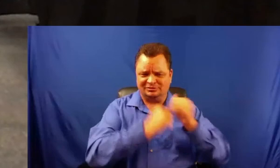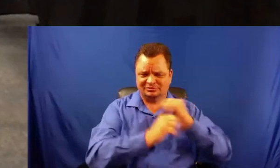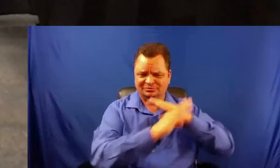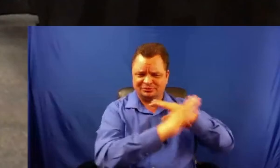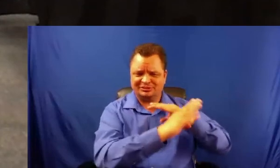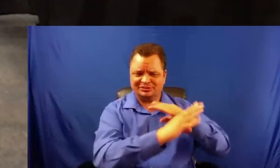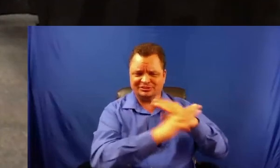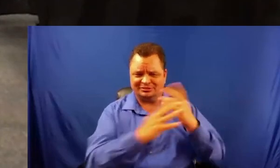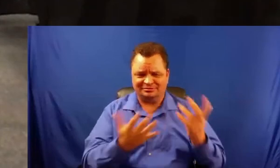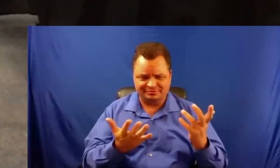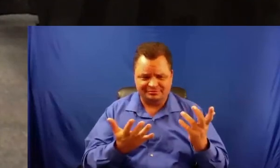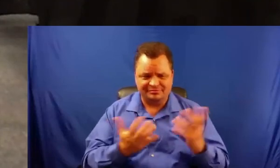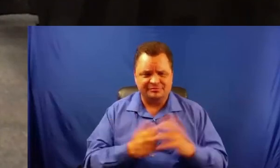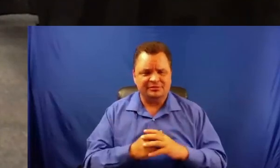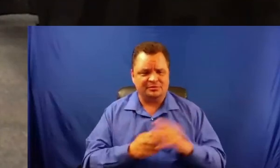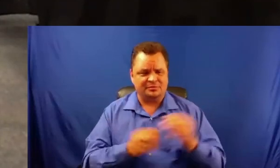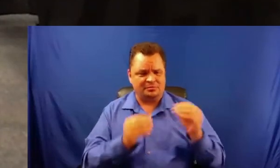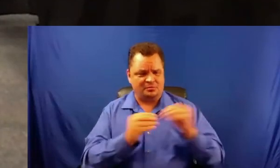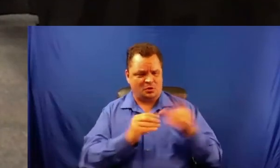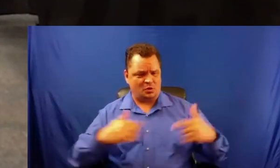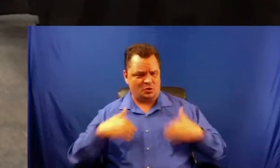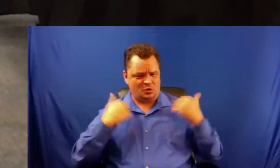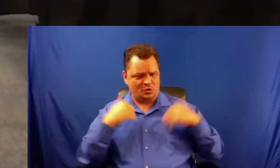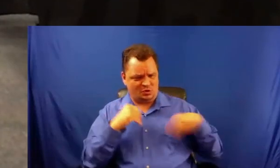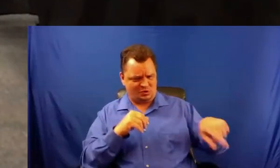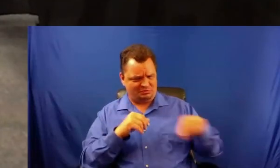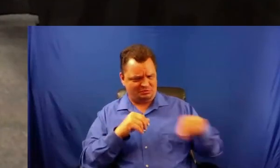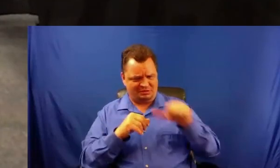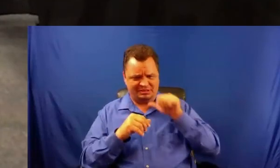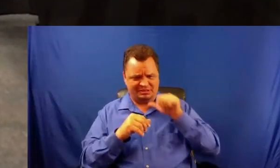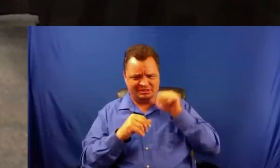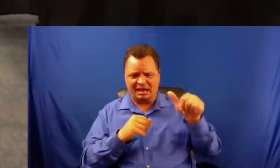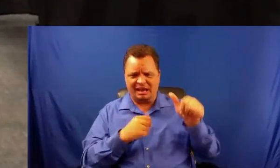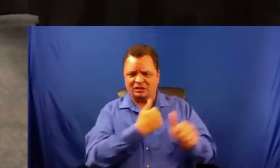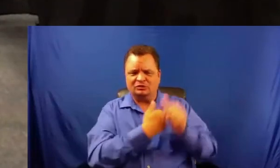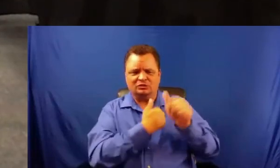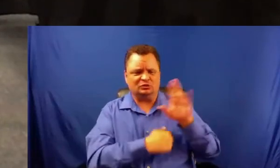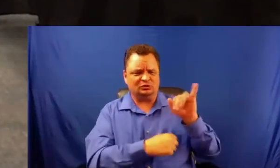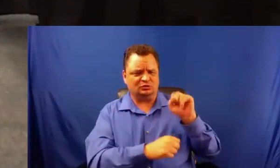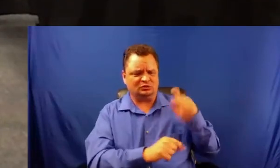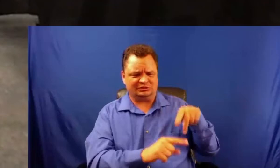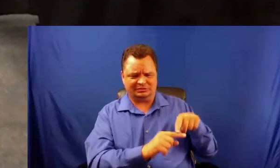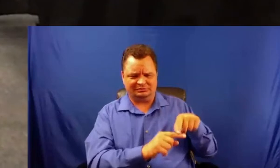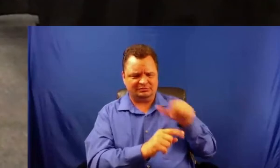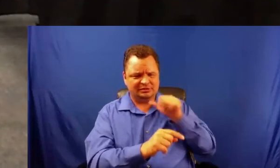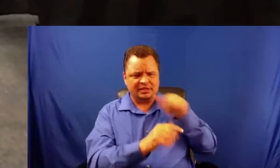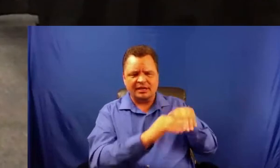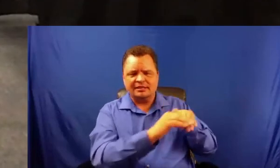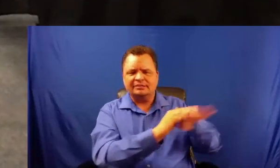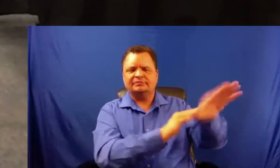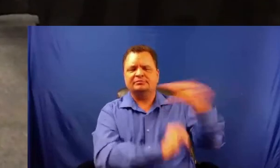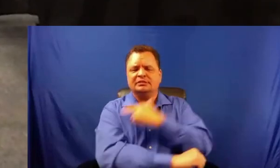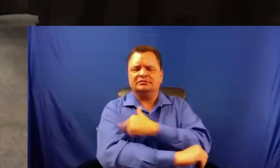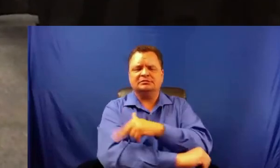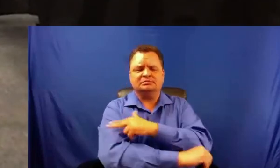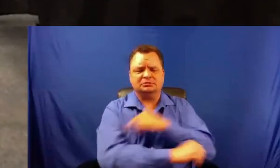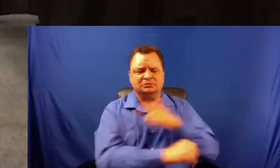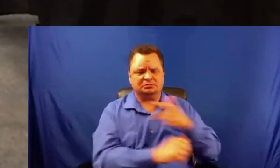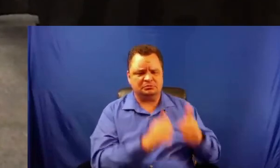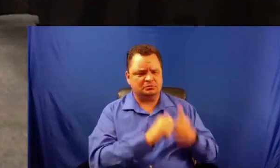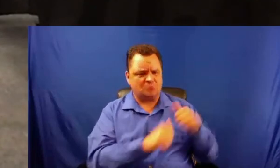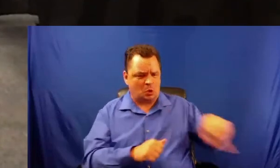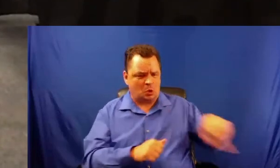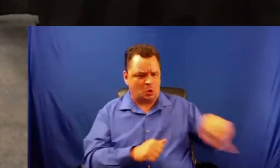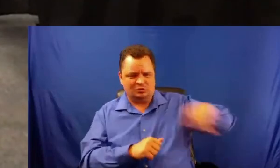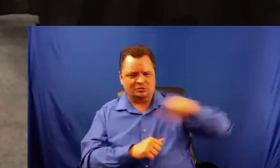the super spreaders of the virus. And when they get sick, the majority do not get an acute case because the majority do not have